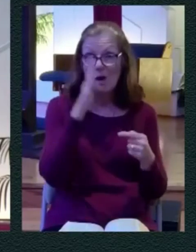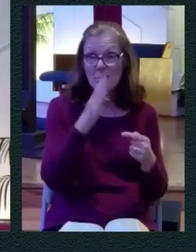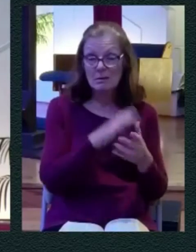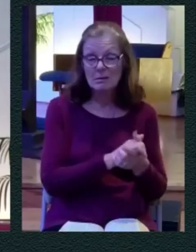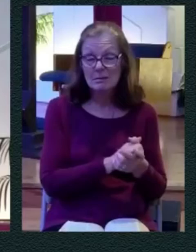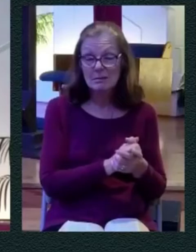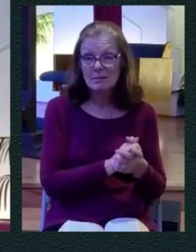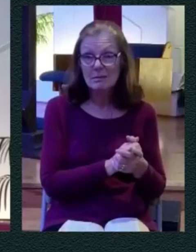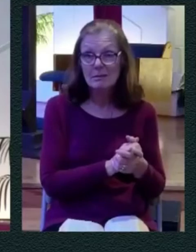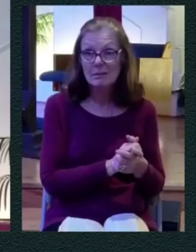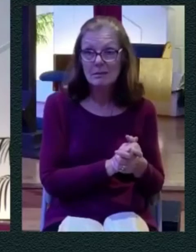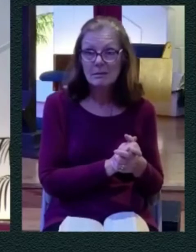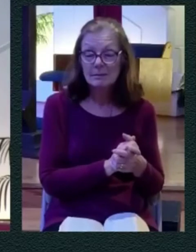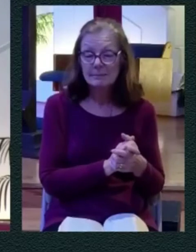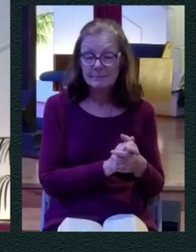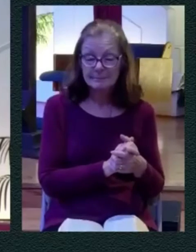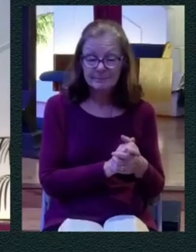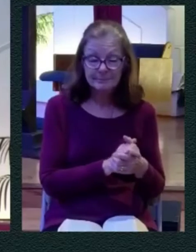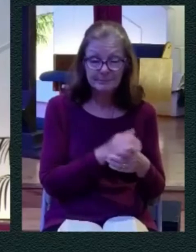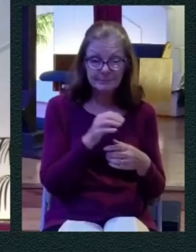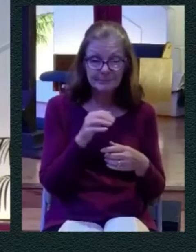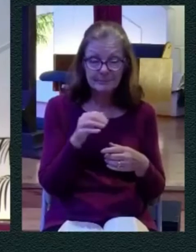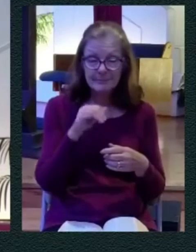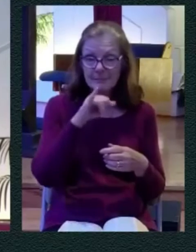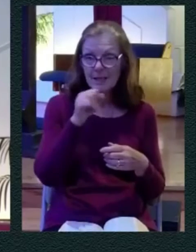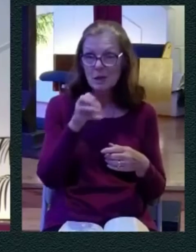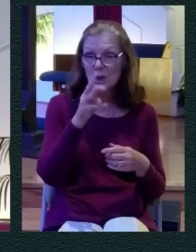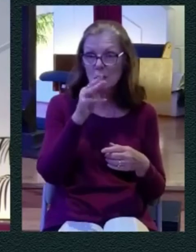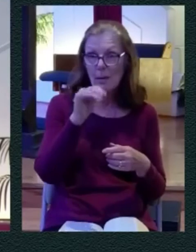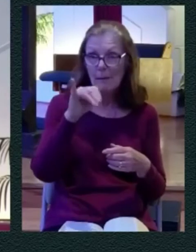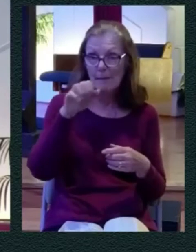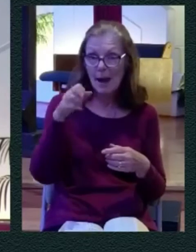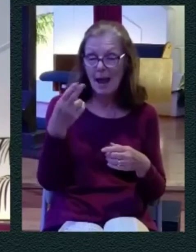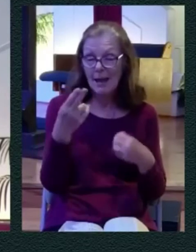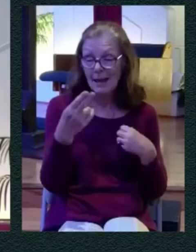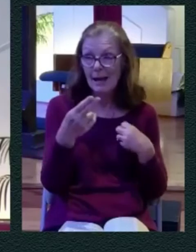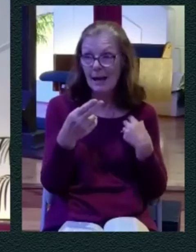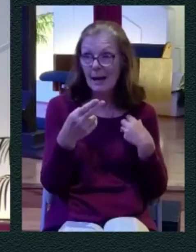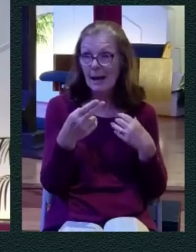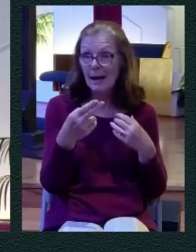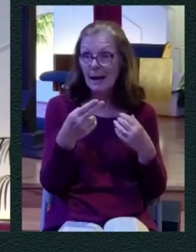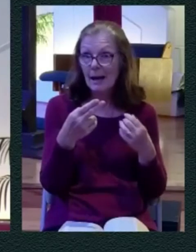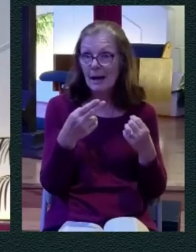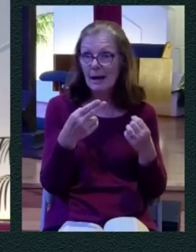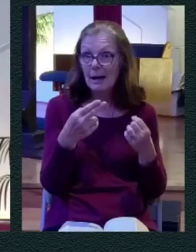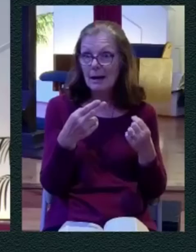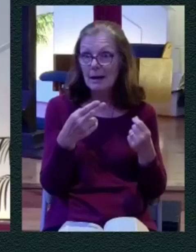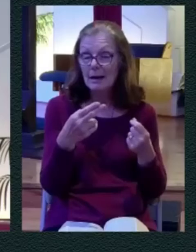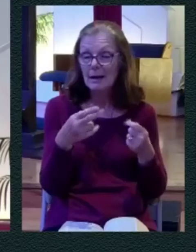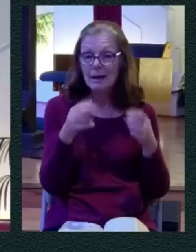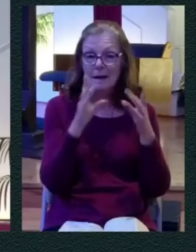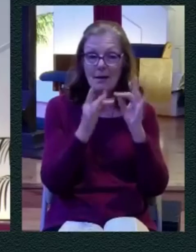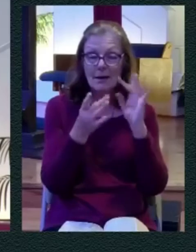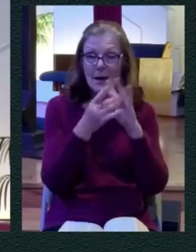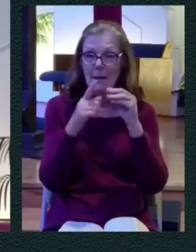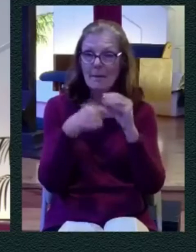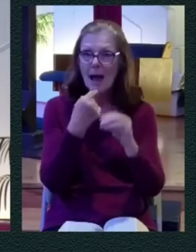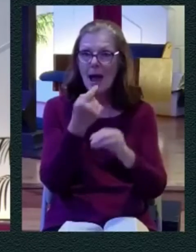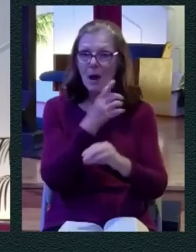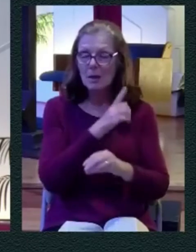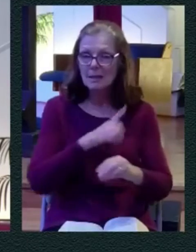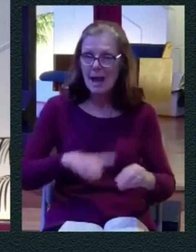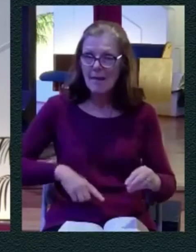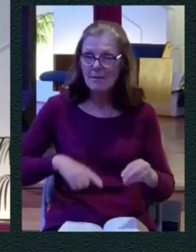You see, those passages we read in Jeremiah, they're all rooted back here. The passage we read of David in 1 Chronicles,